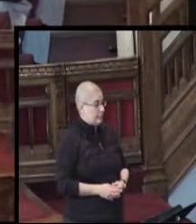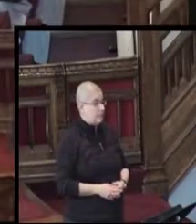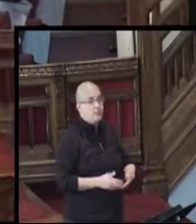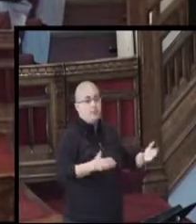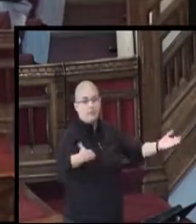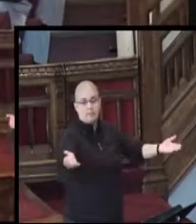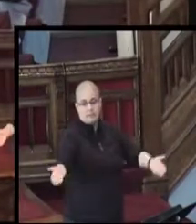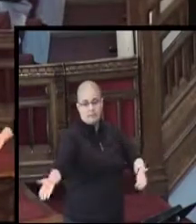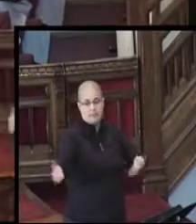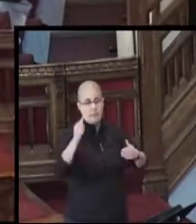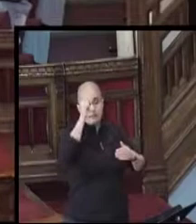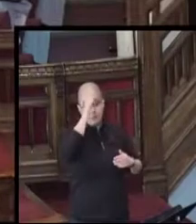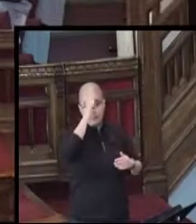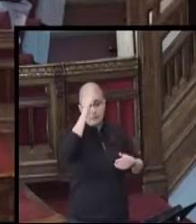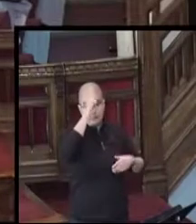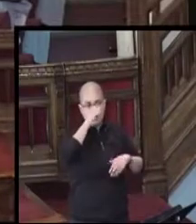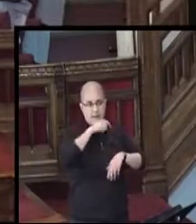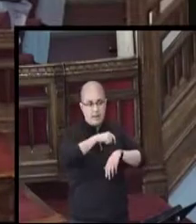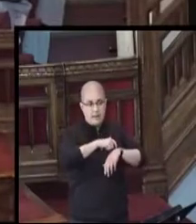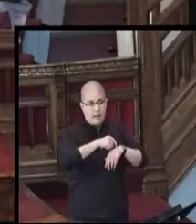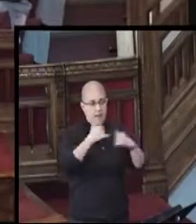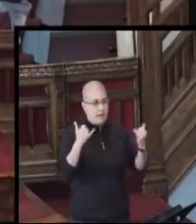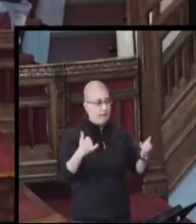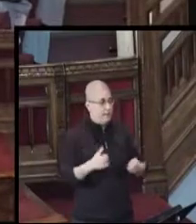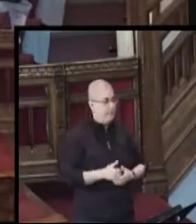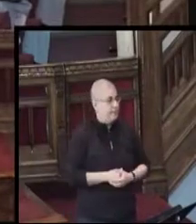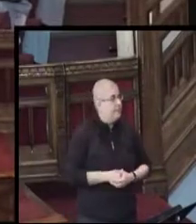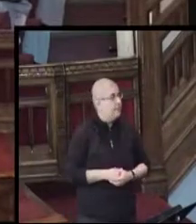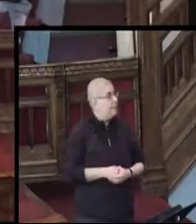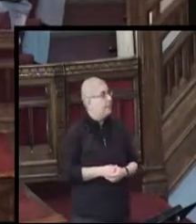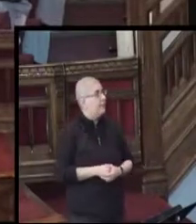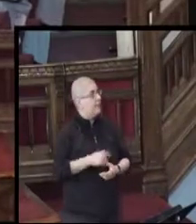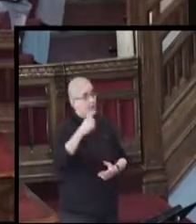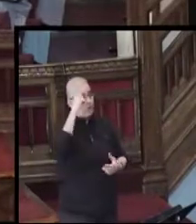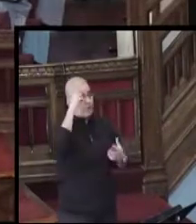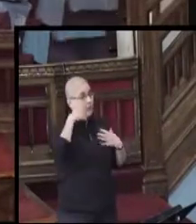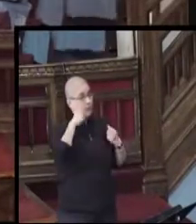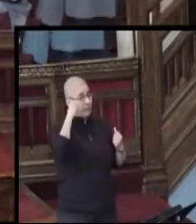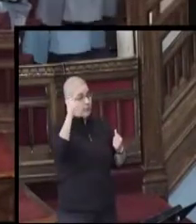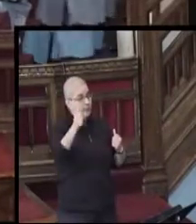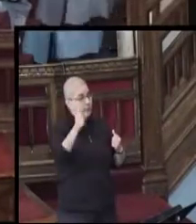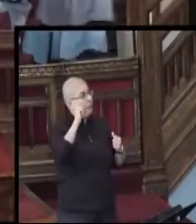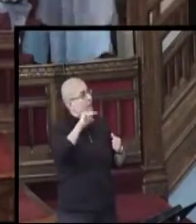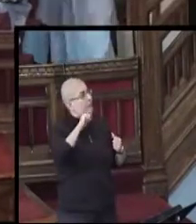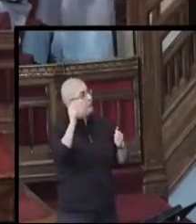Please feel free to come forward to receive anointing for healing for yourself or for someone else.